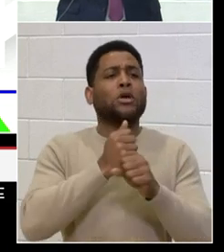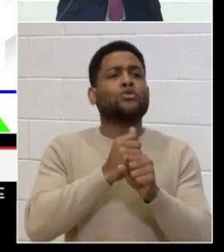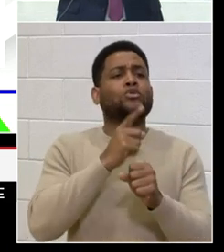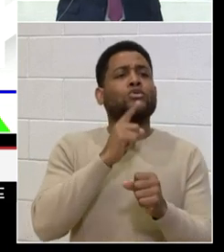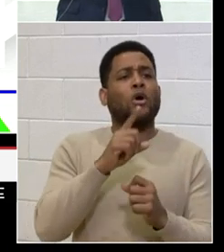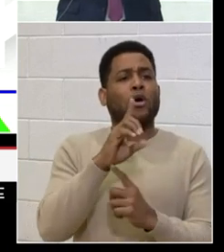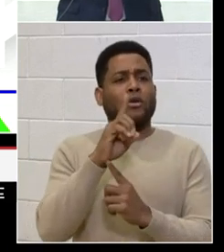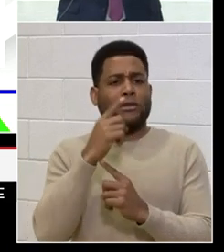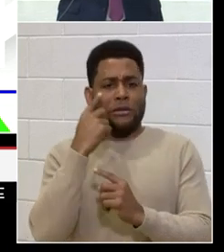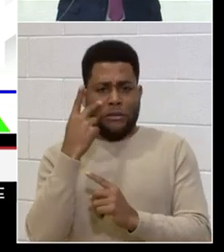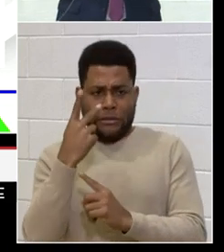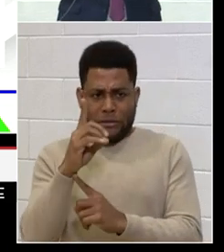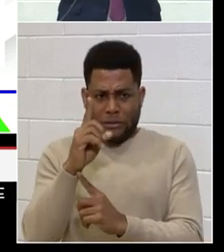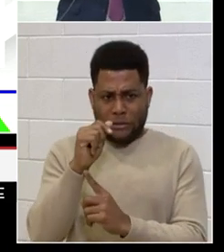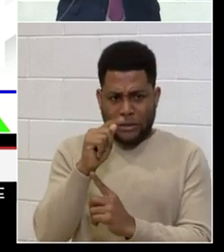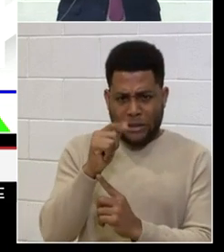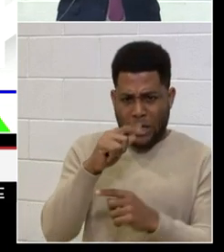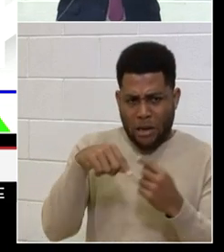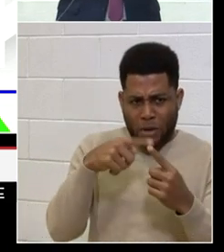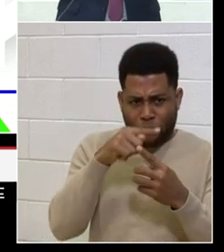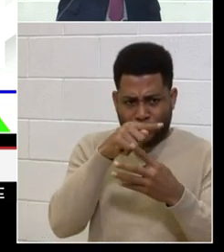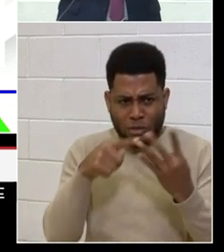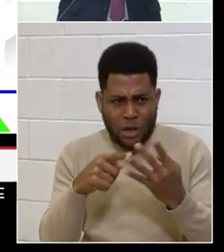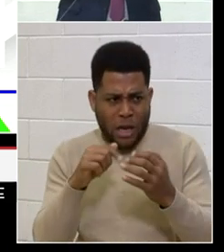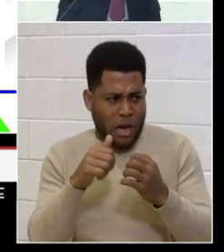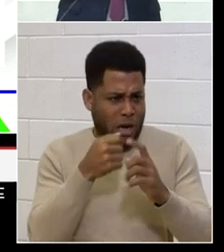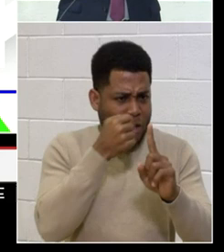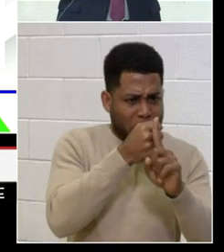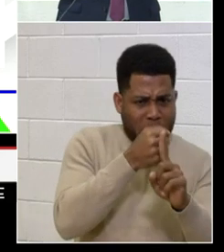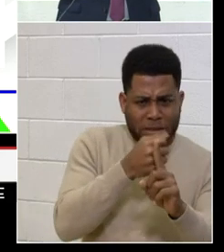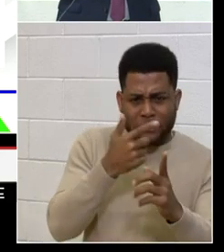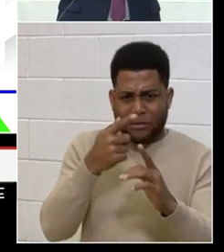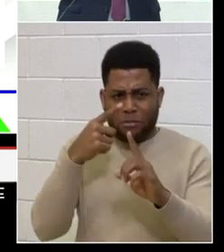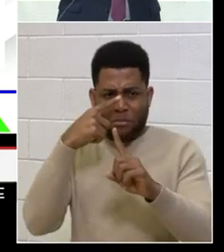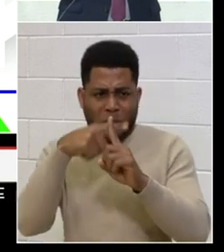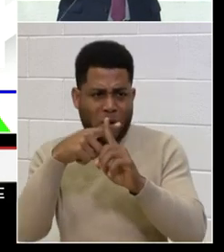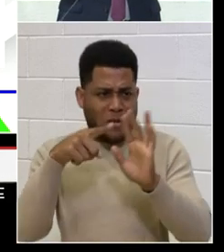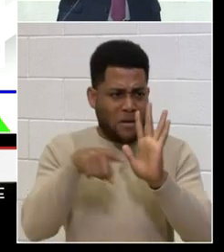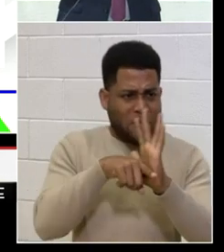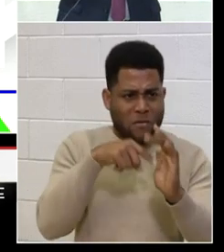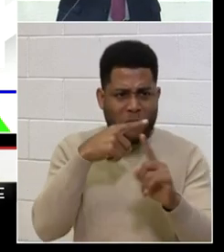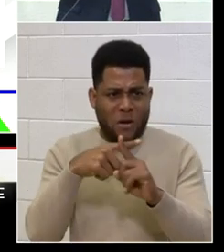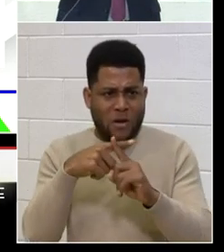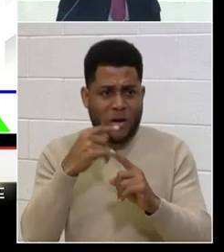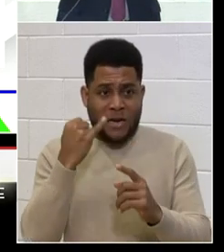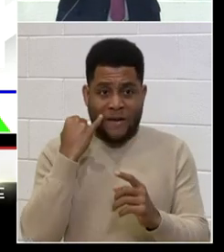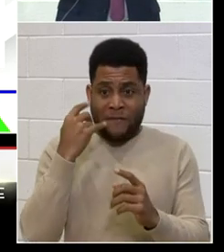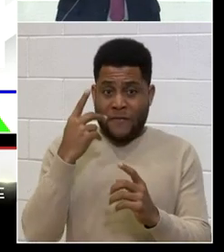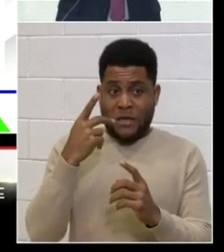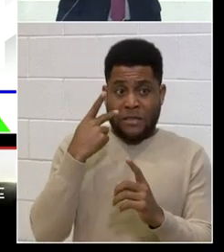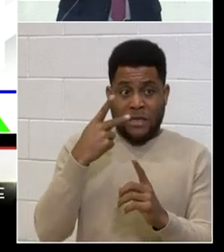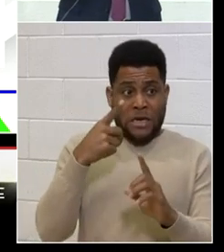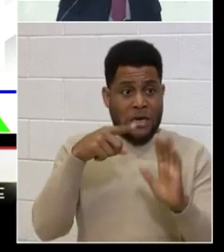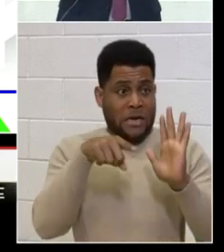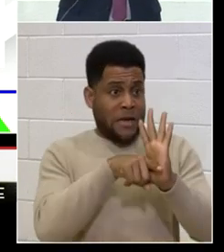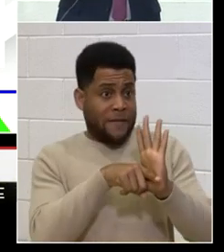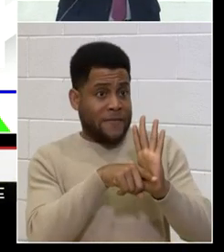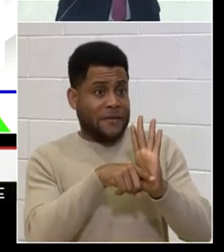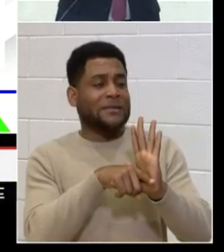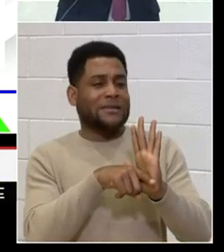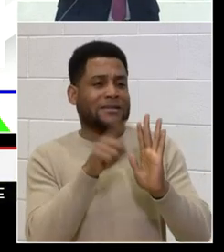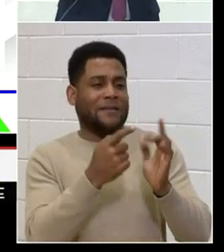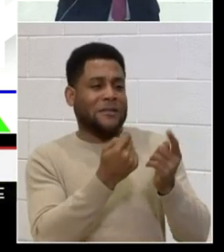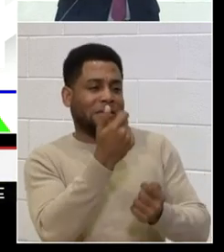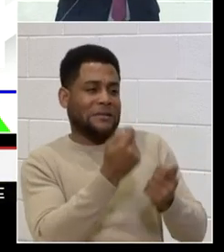the impact they're having. We have to make tough choices. And finally, we have to make sure we show that we can maintain fiscal stability so that